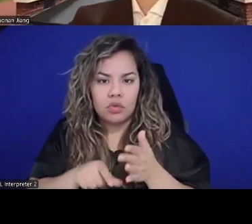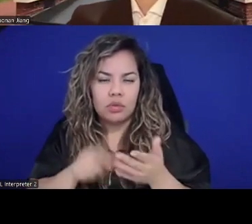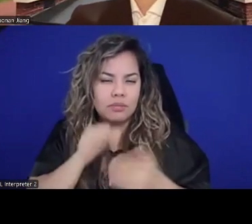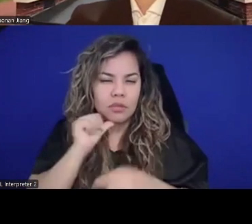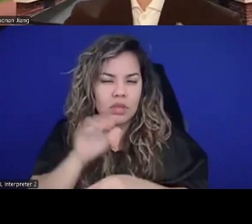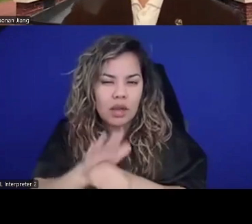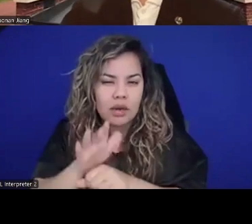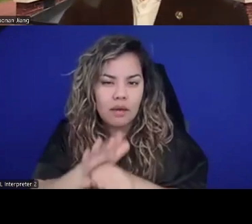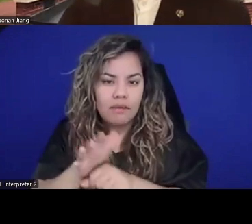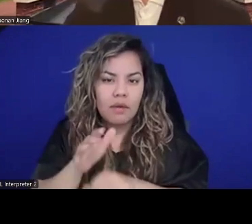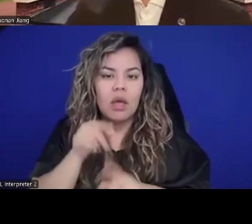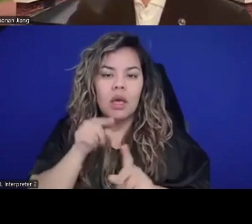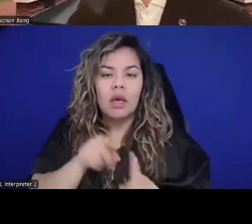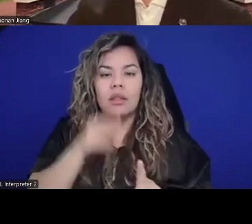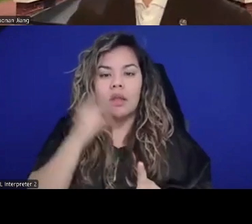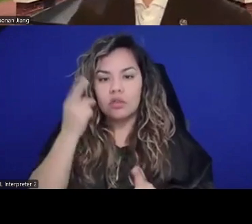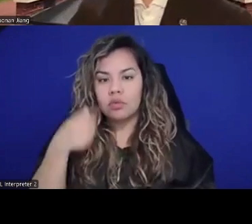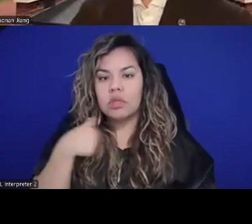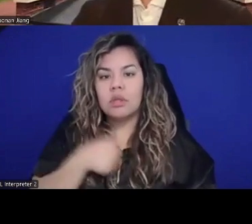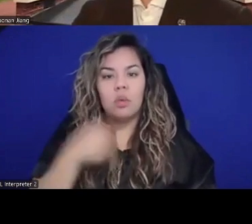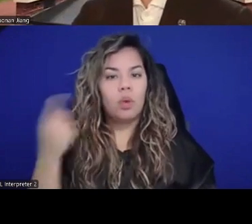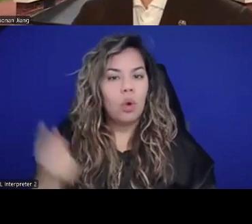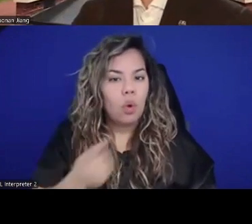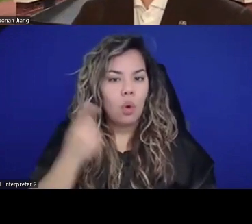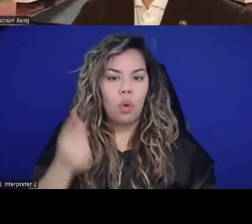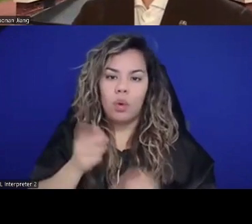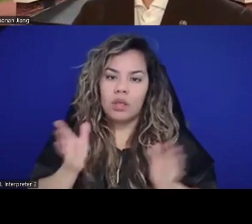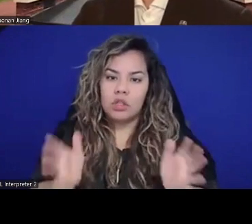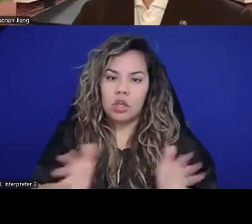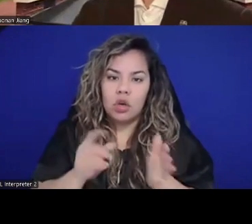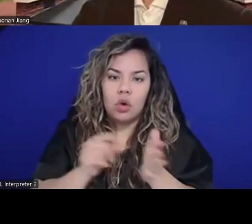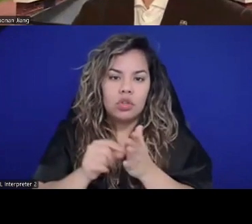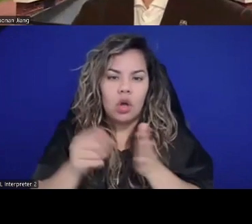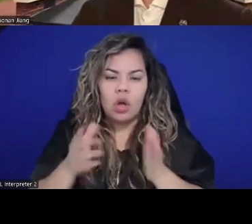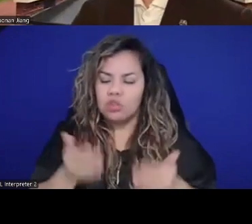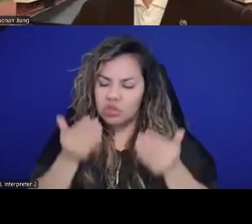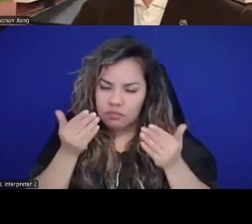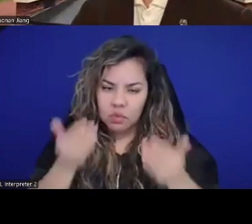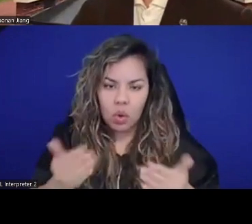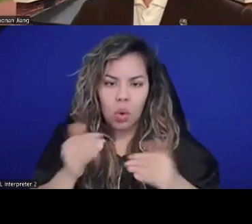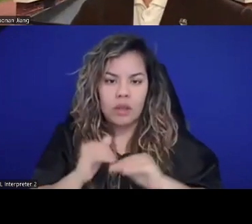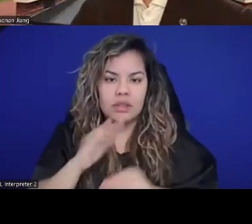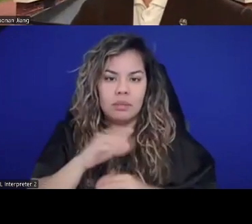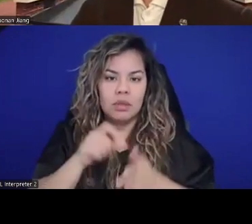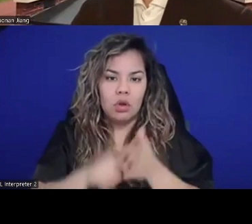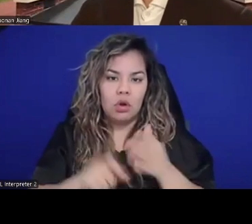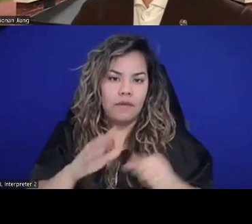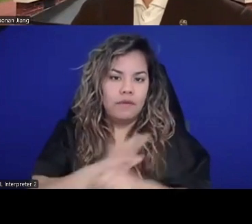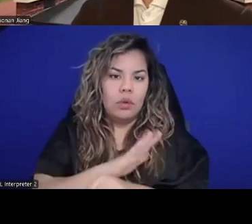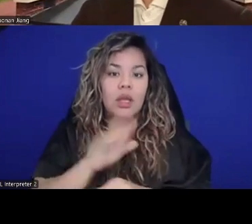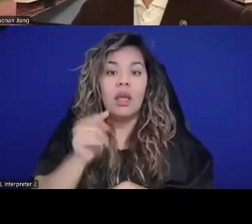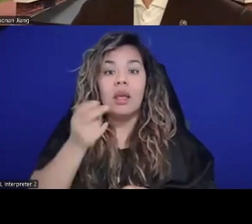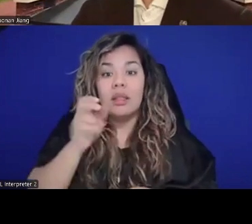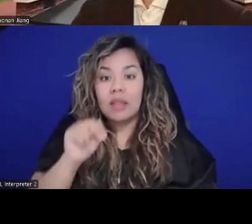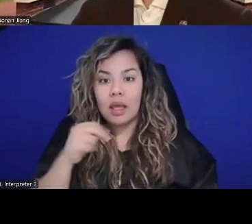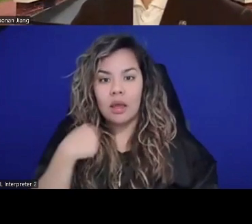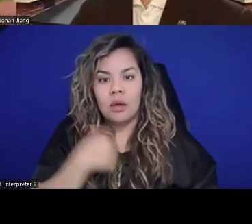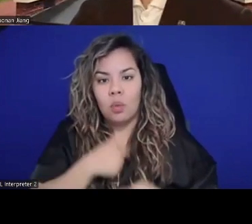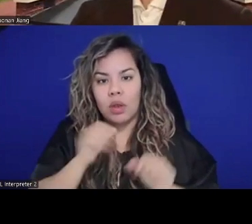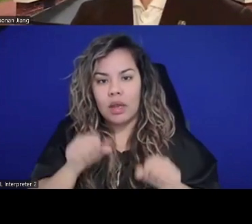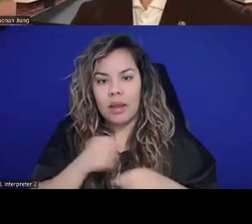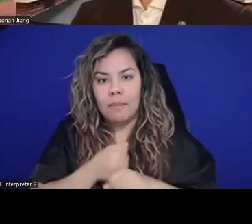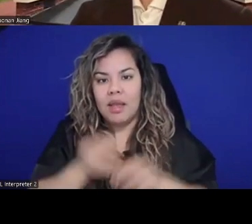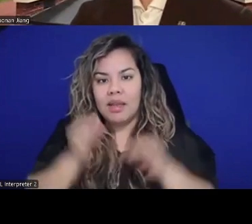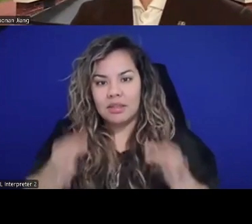So that's why we always encourage the author to go ahead and submit it, because we will be able to make a decision whether